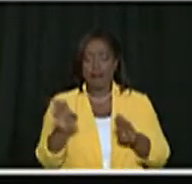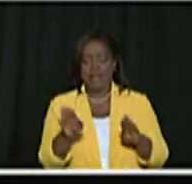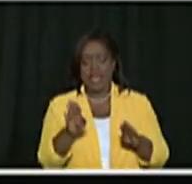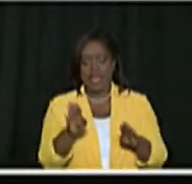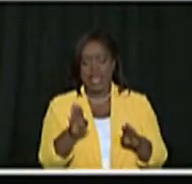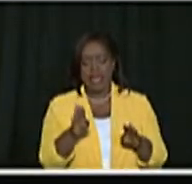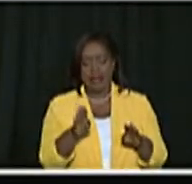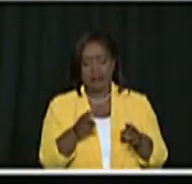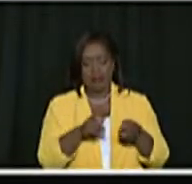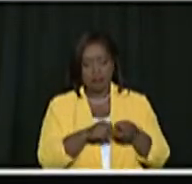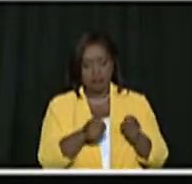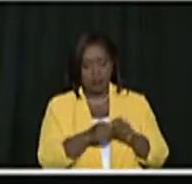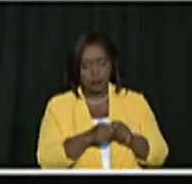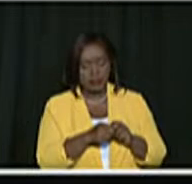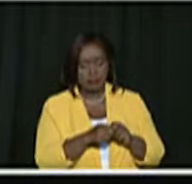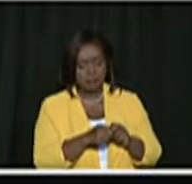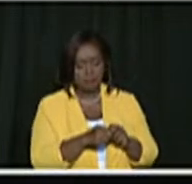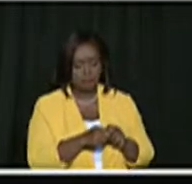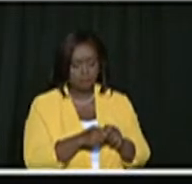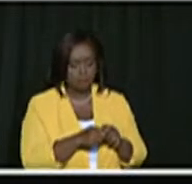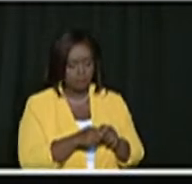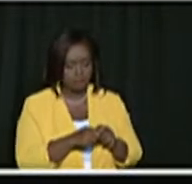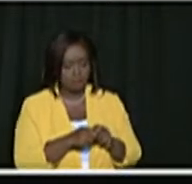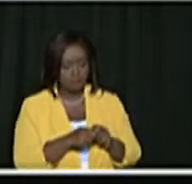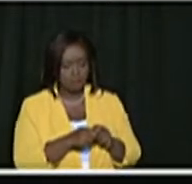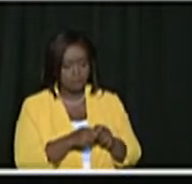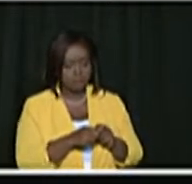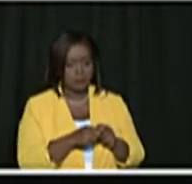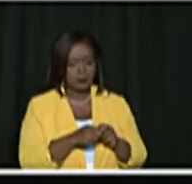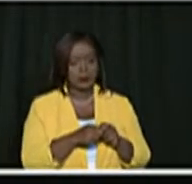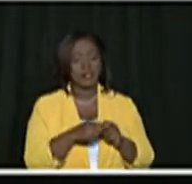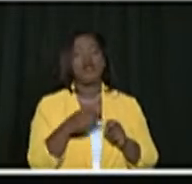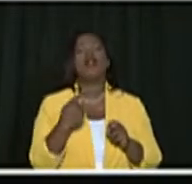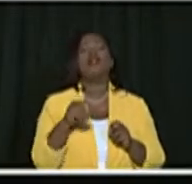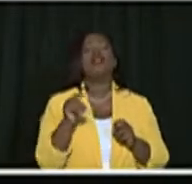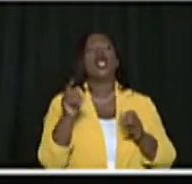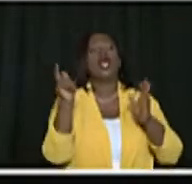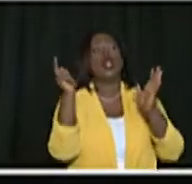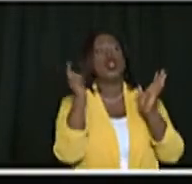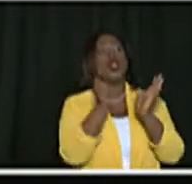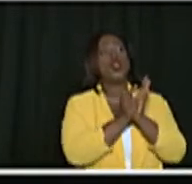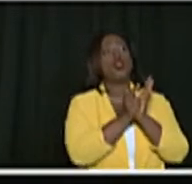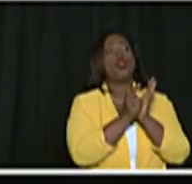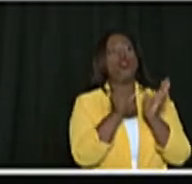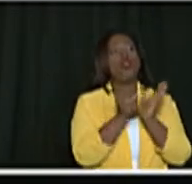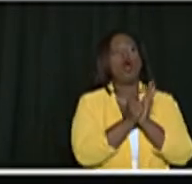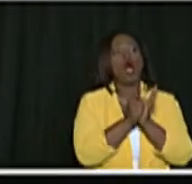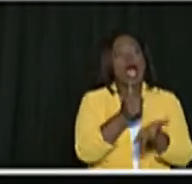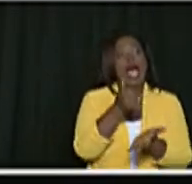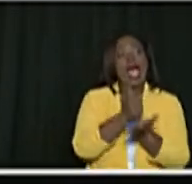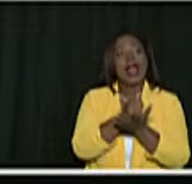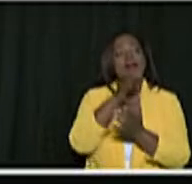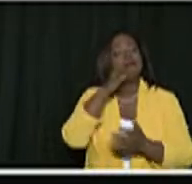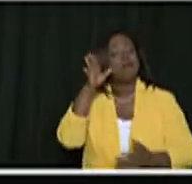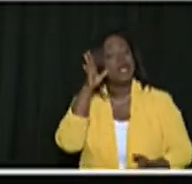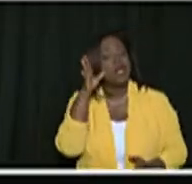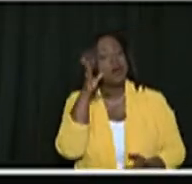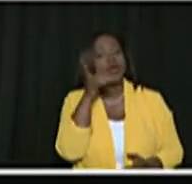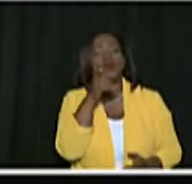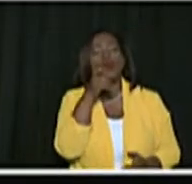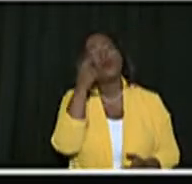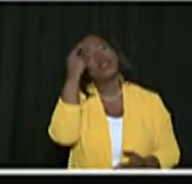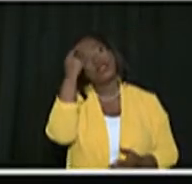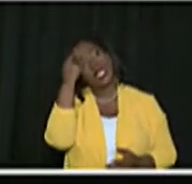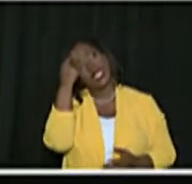law gives a parent who thinks that their child, they can't manage their child anymore, to present to